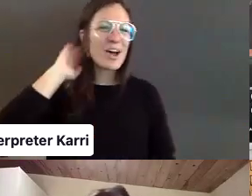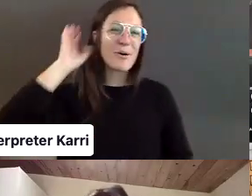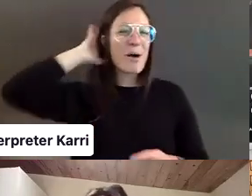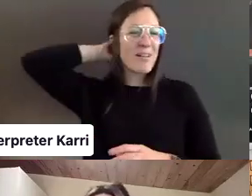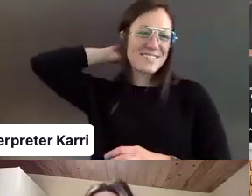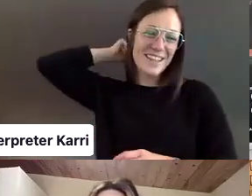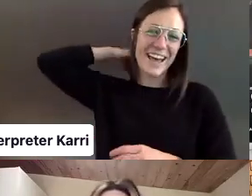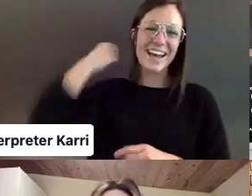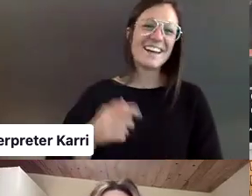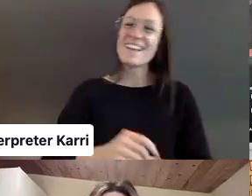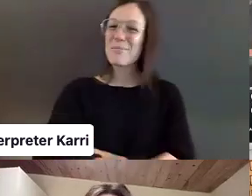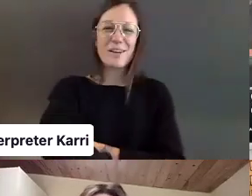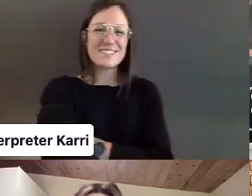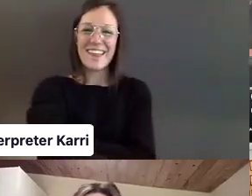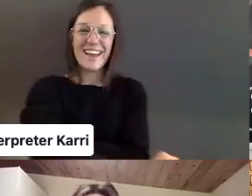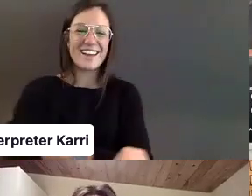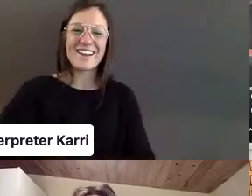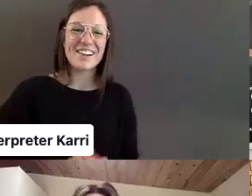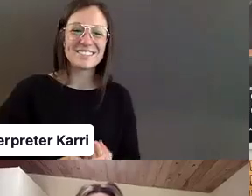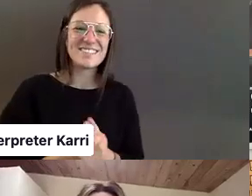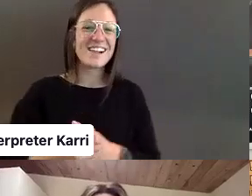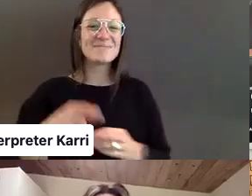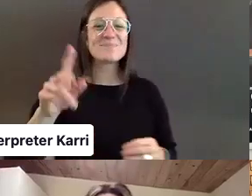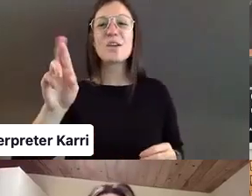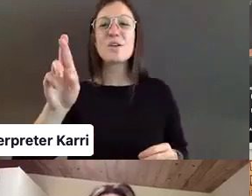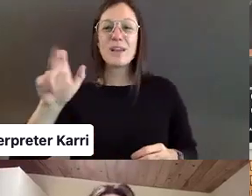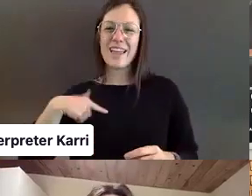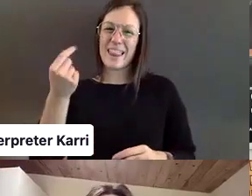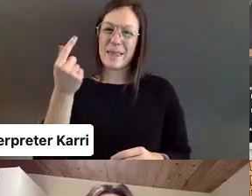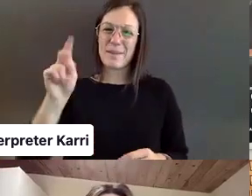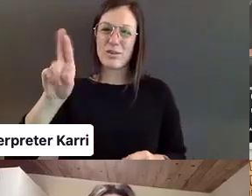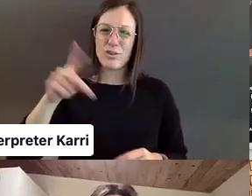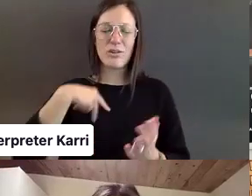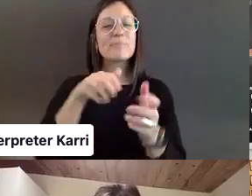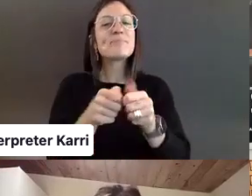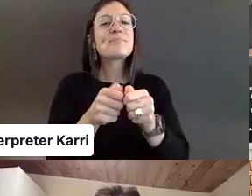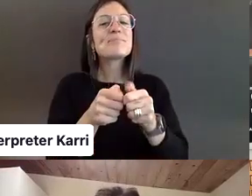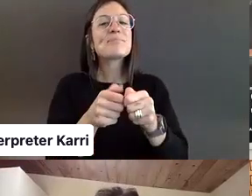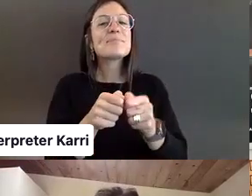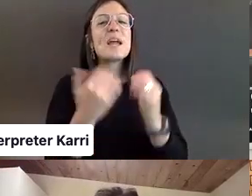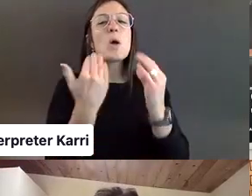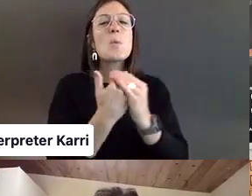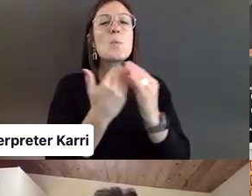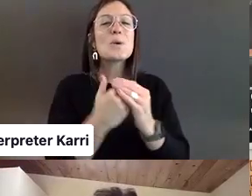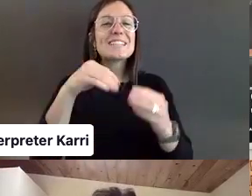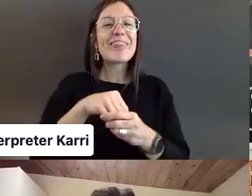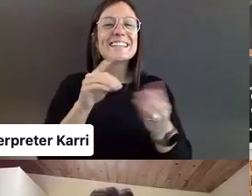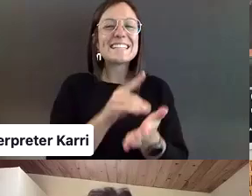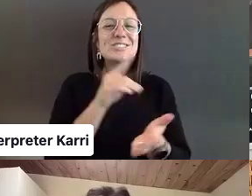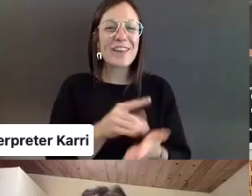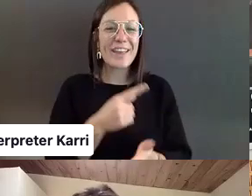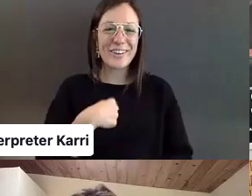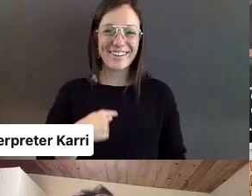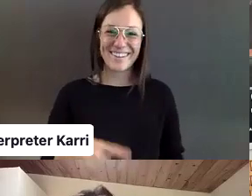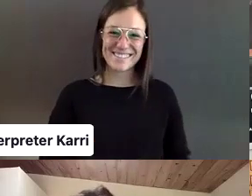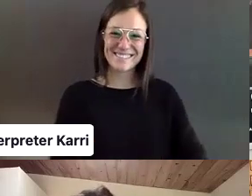I'm not rhapsodizing that. Okay. I'm the nerd who is sitting here looking up sandwich on the in the dictionary.